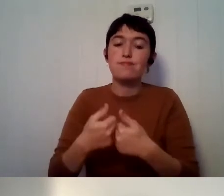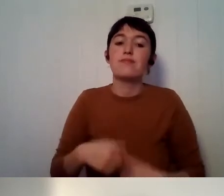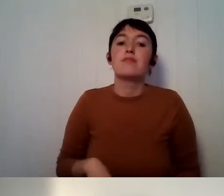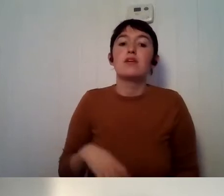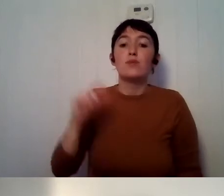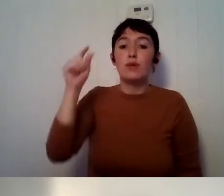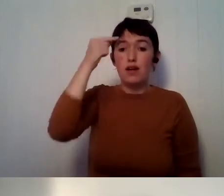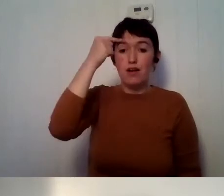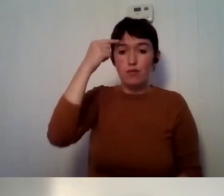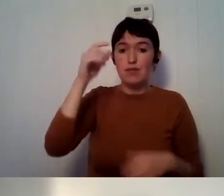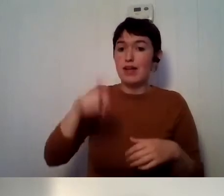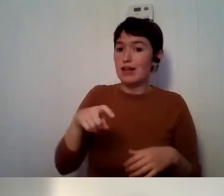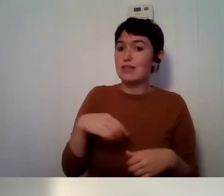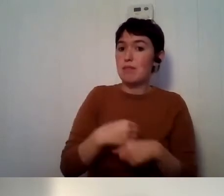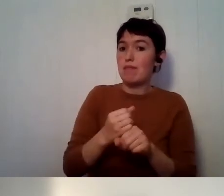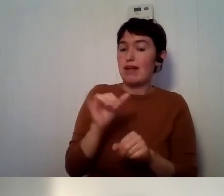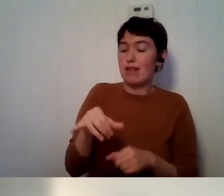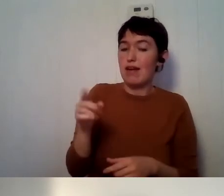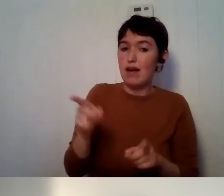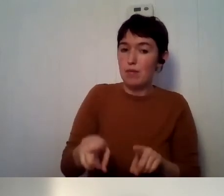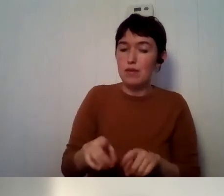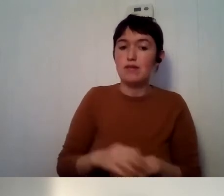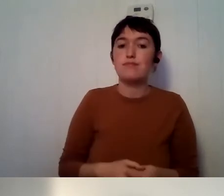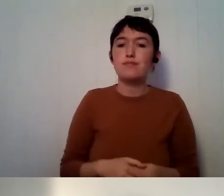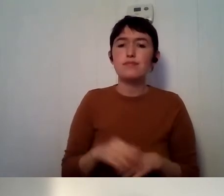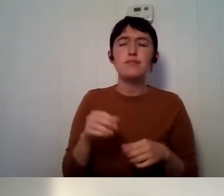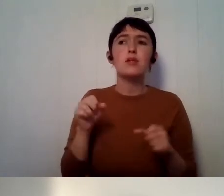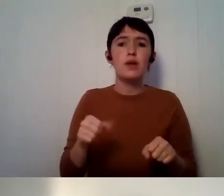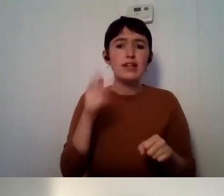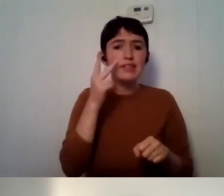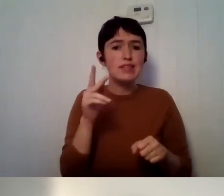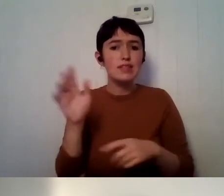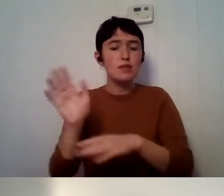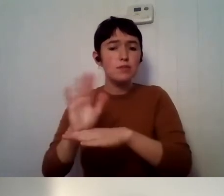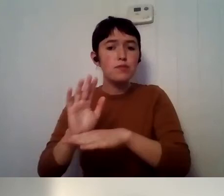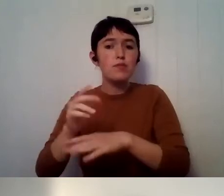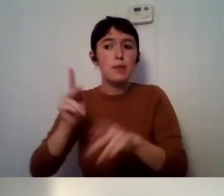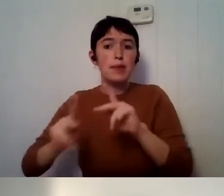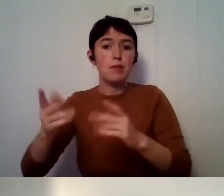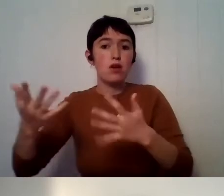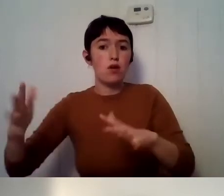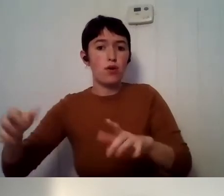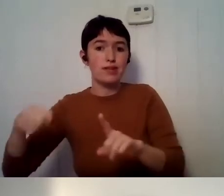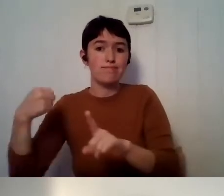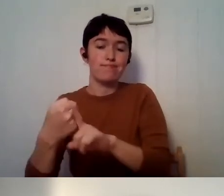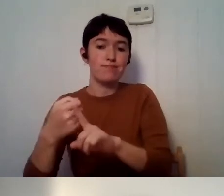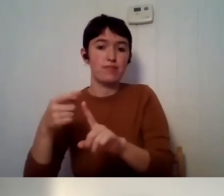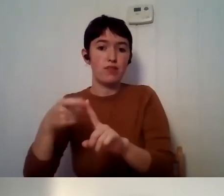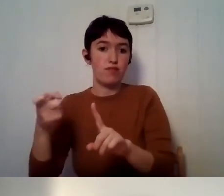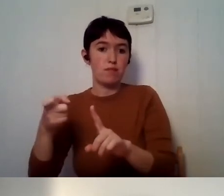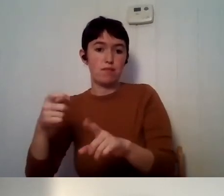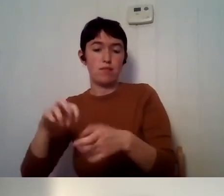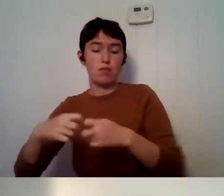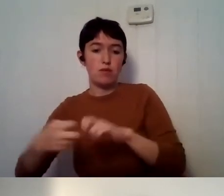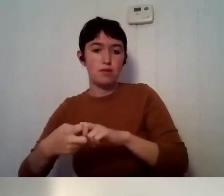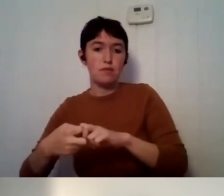as we show in the film, people are already being affected by the problem. And that means people are migrating because they have to go to where they can